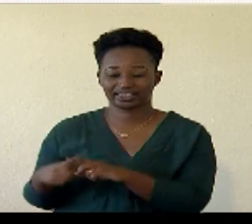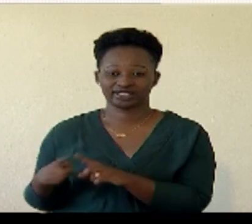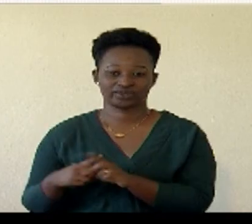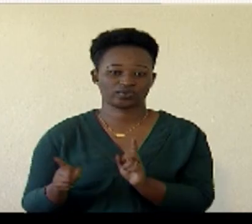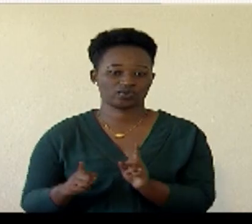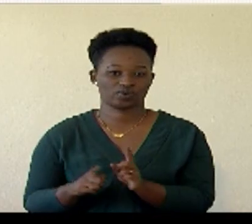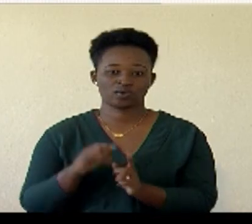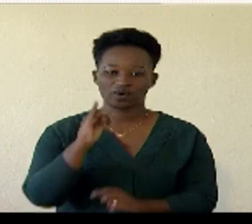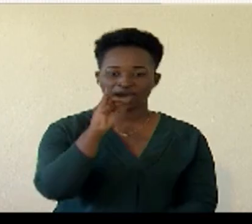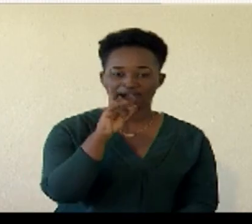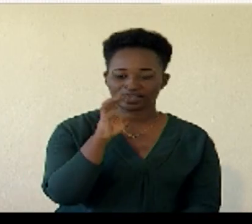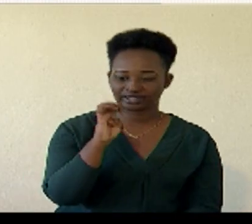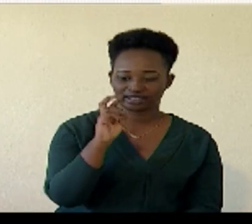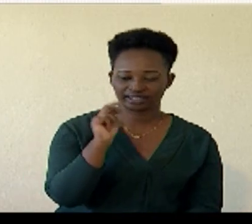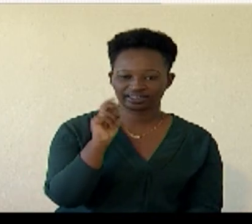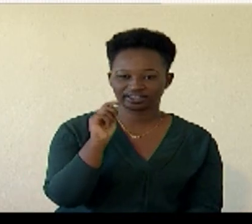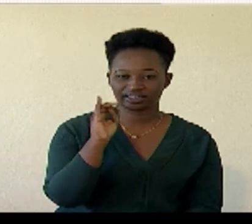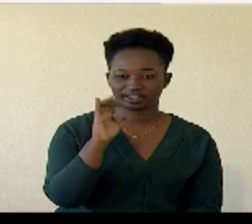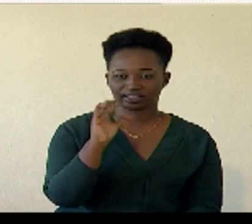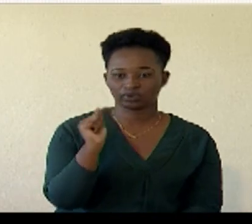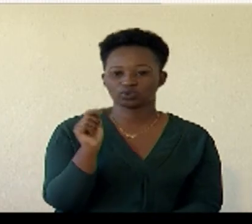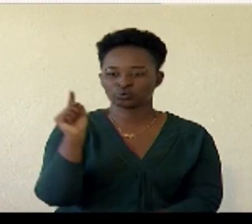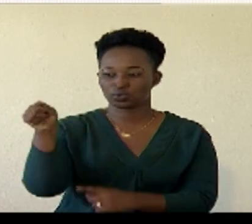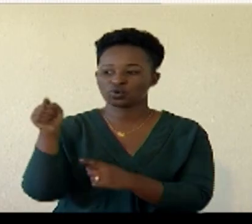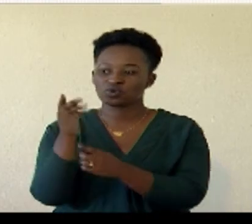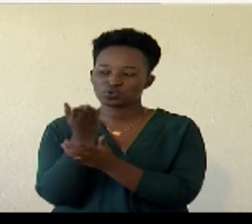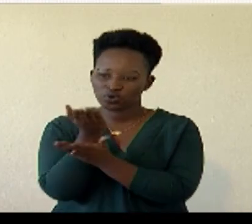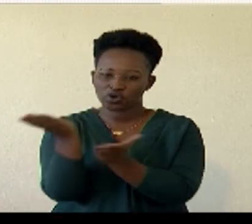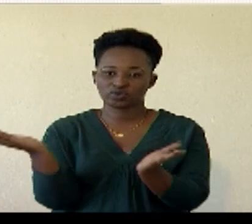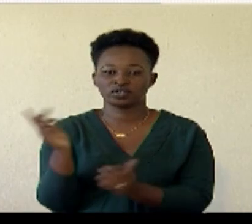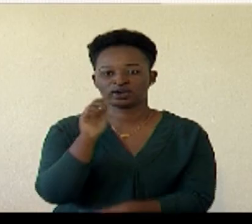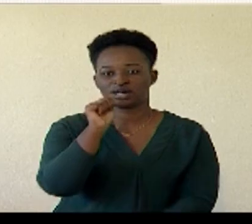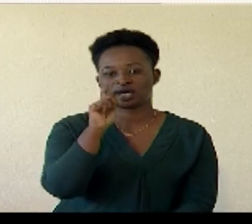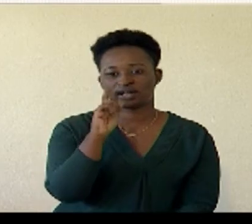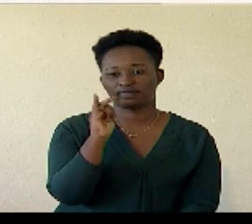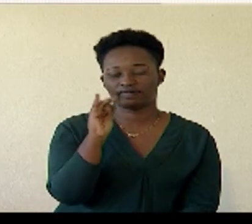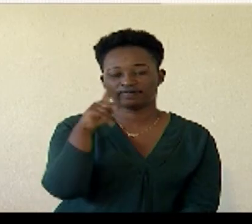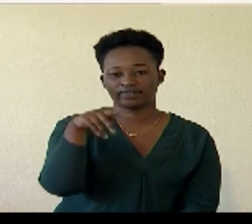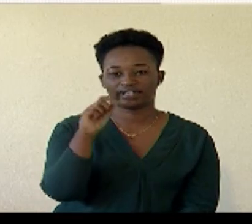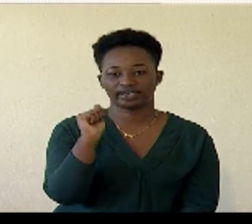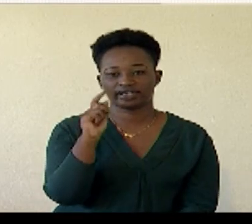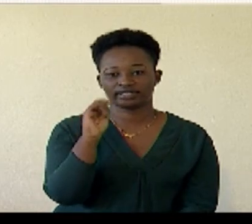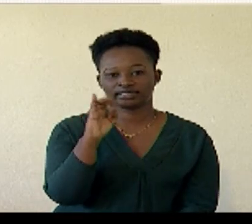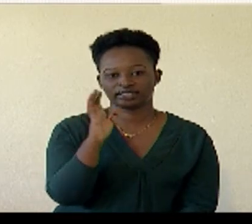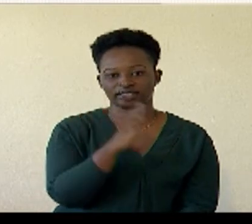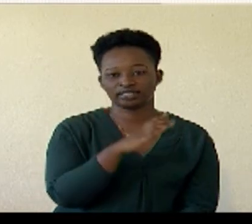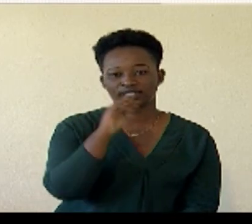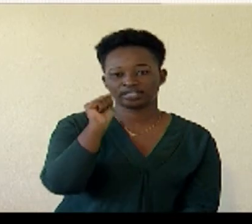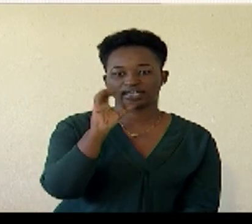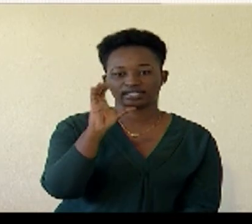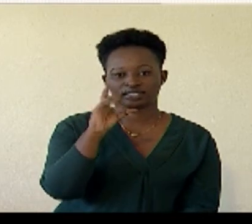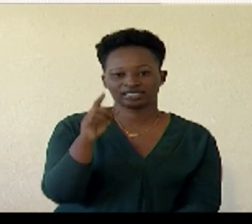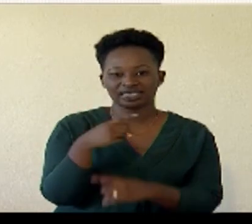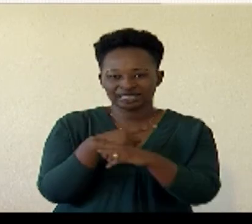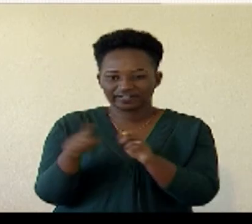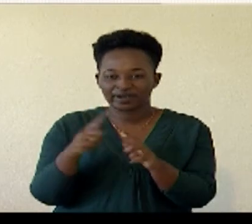are identical to those of the aliphatic carboxylic acids. The difference is only on the rate,